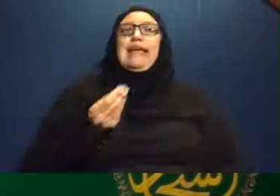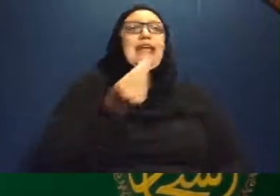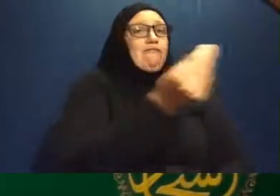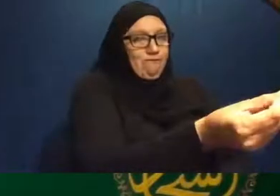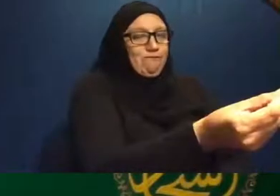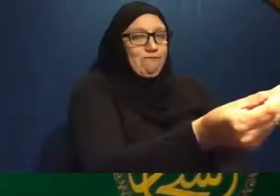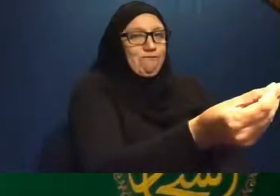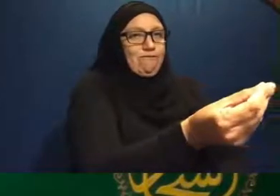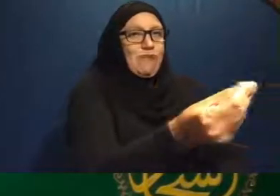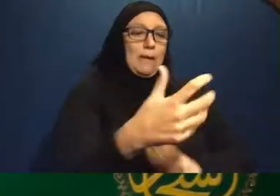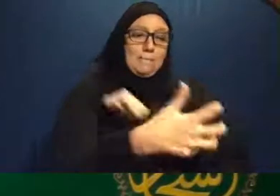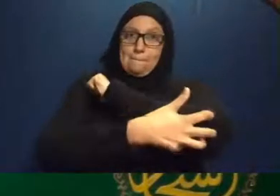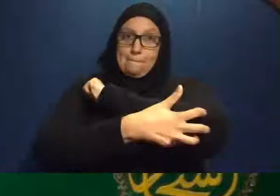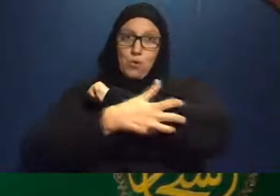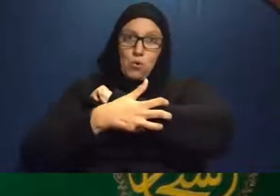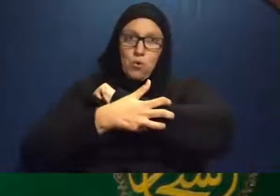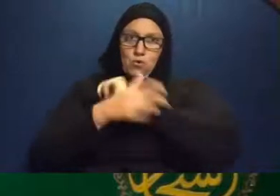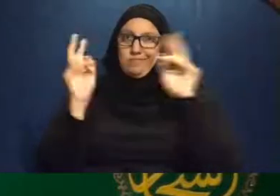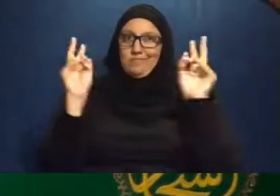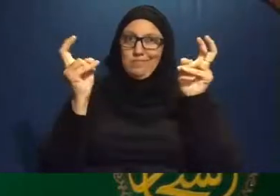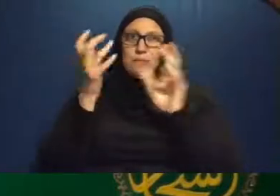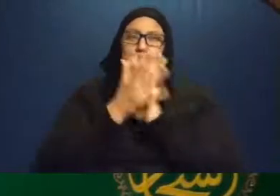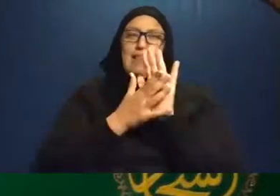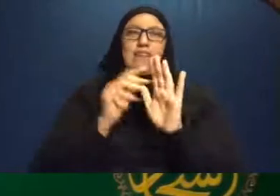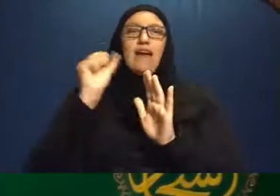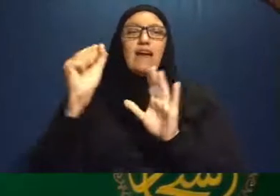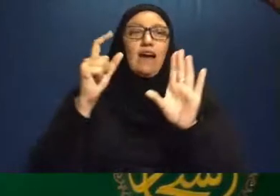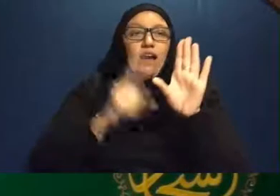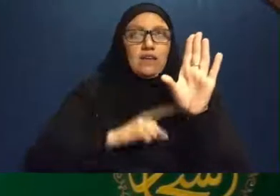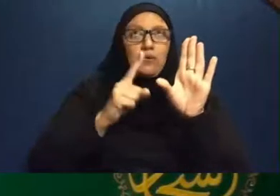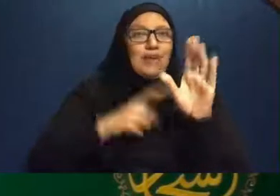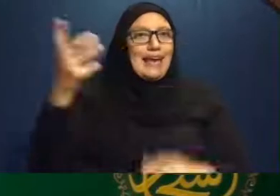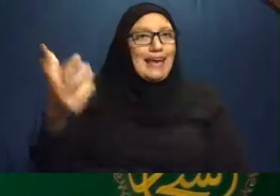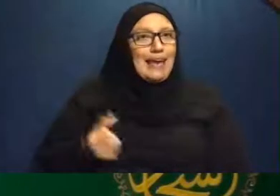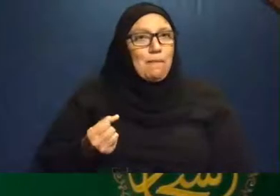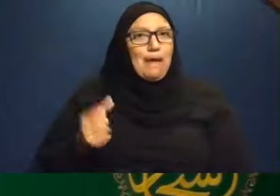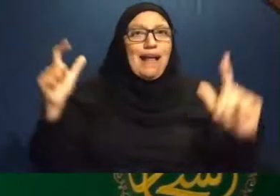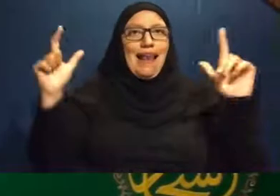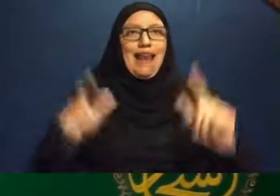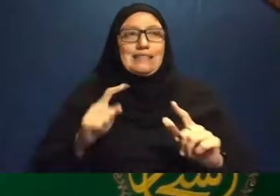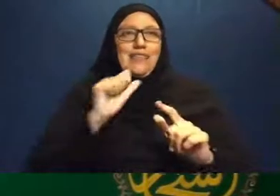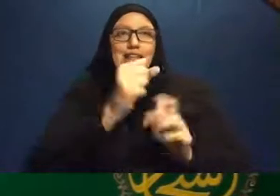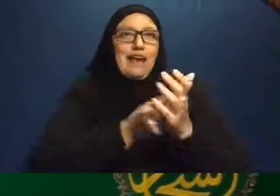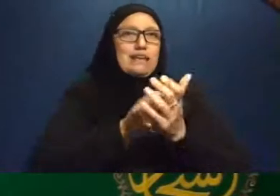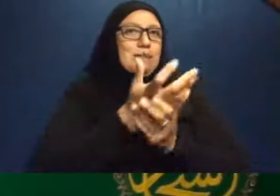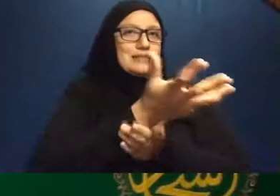in your family who's poor, the definition of poor is the one that their annual income is less than their annual